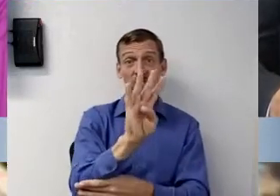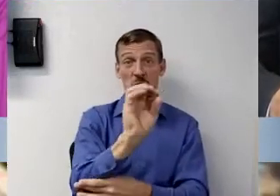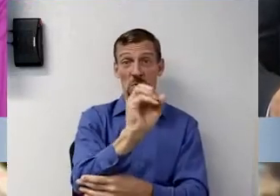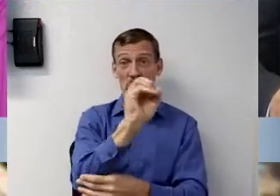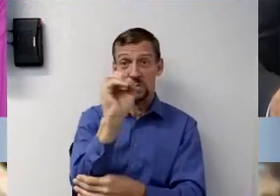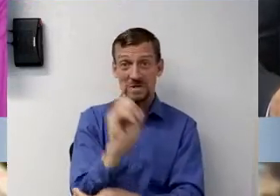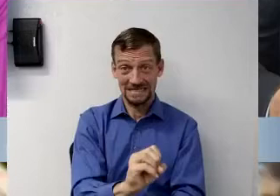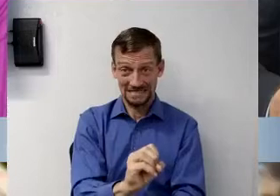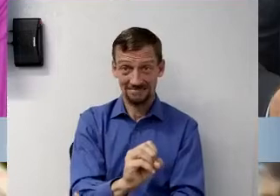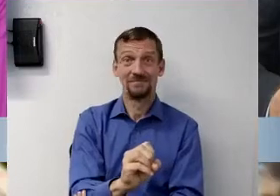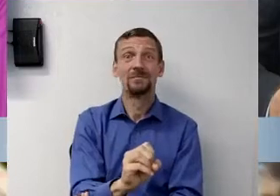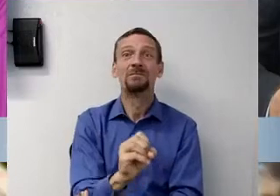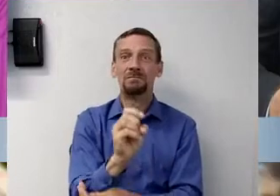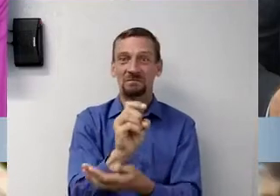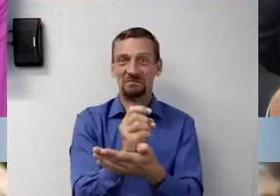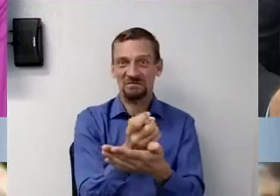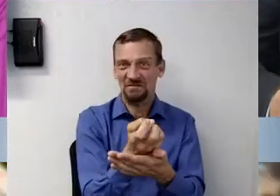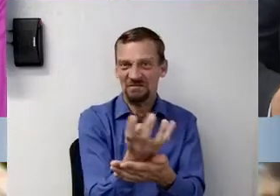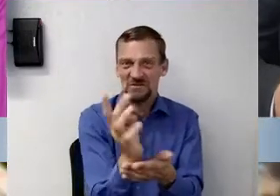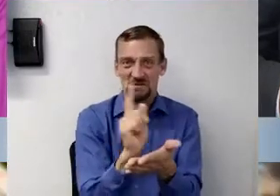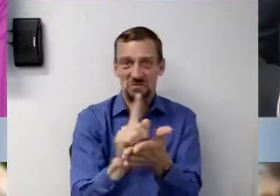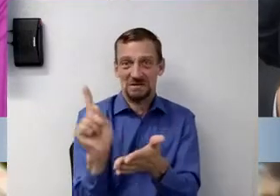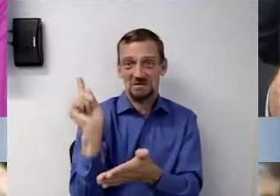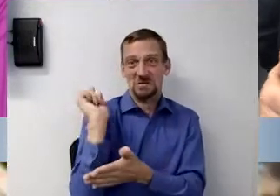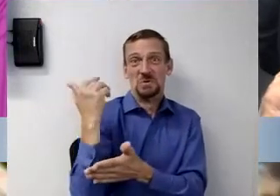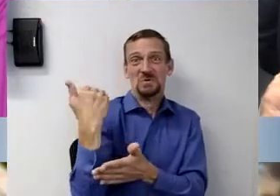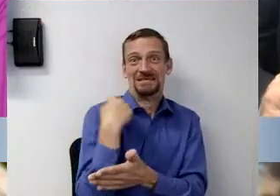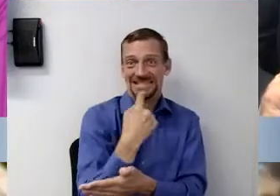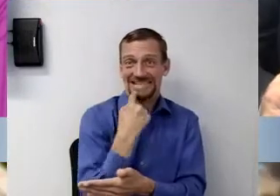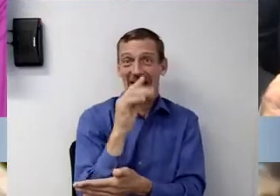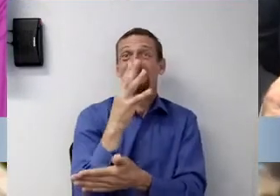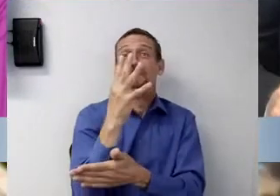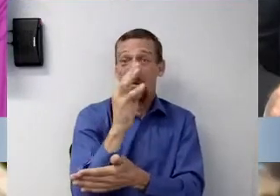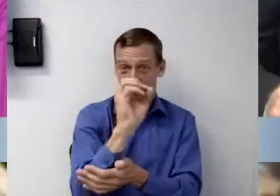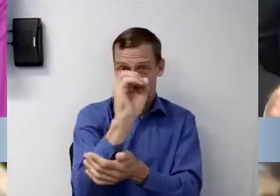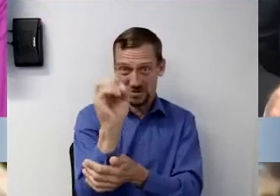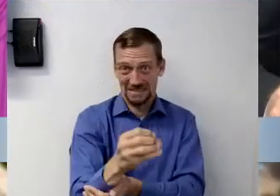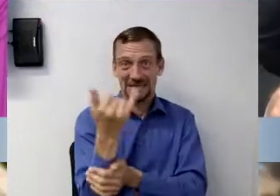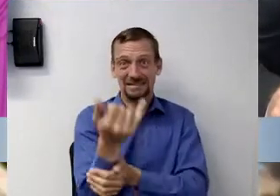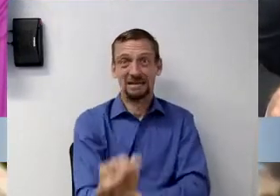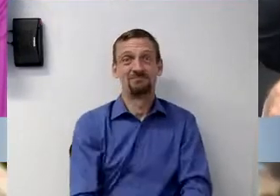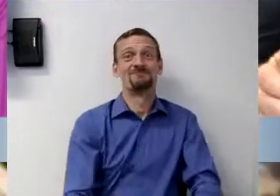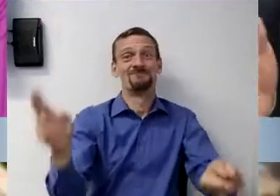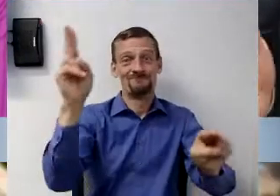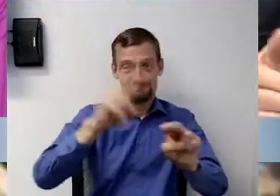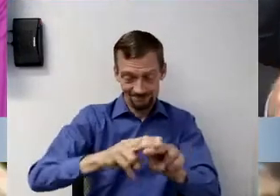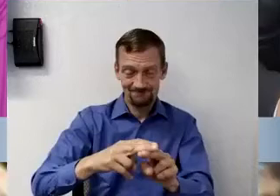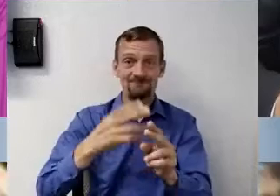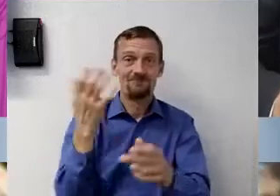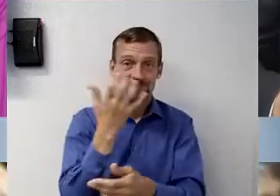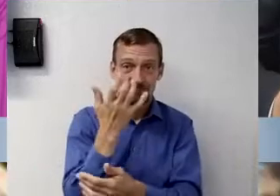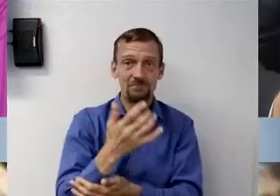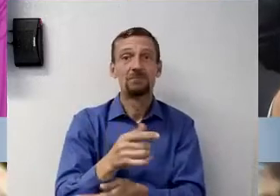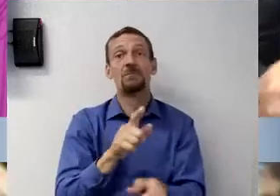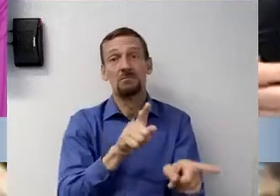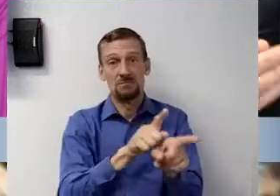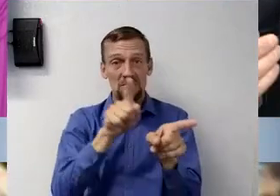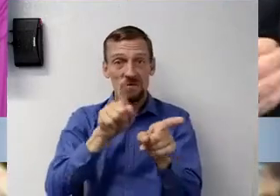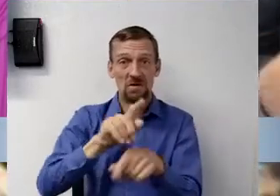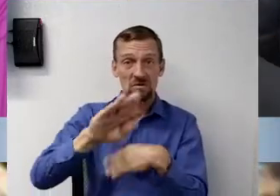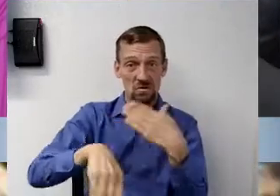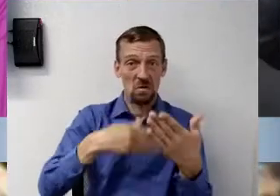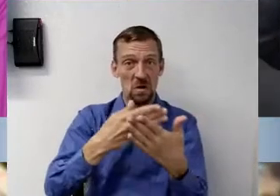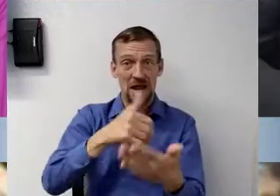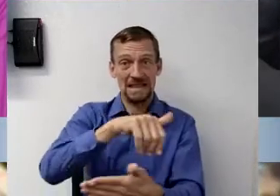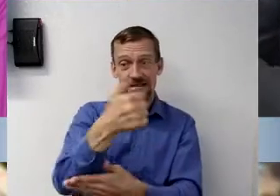state was reporting just a few weeks ago. Hospitalizations are also trending up over that same 14-day period,